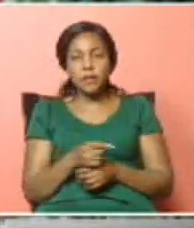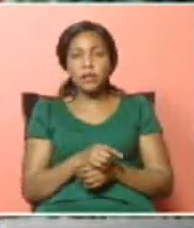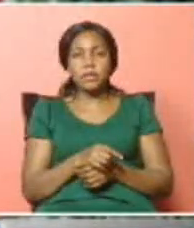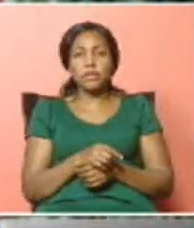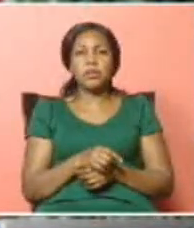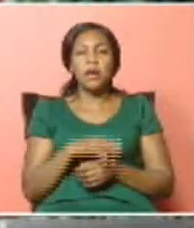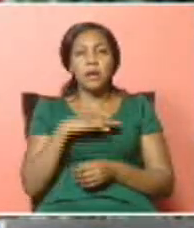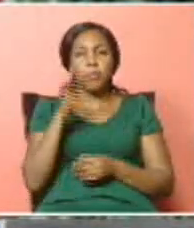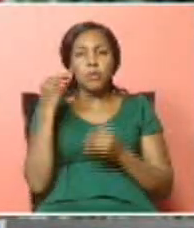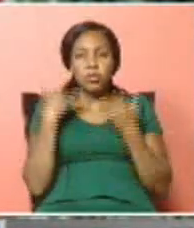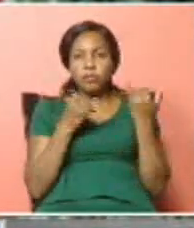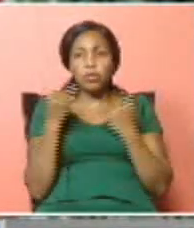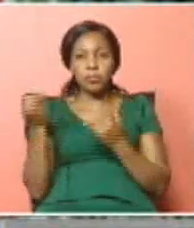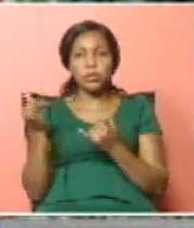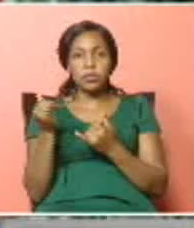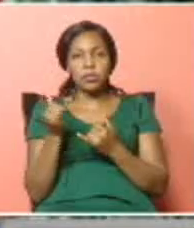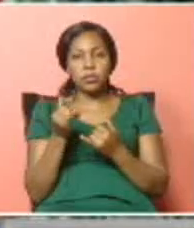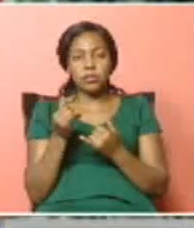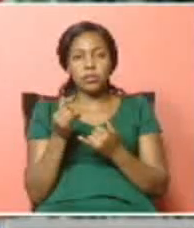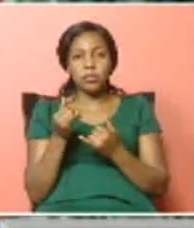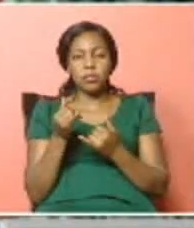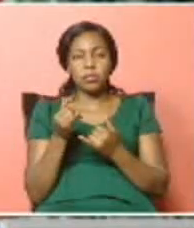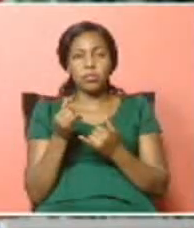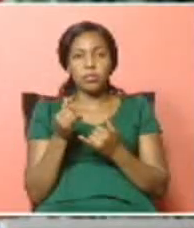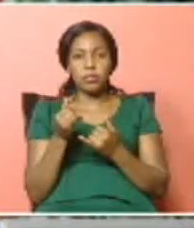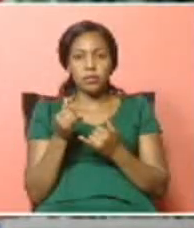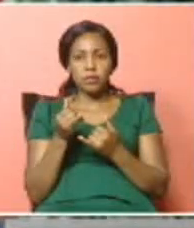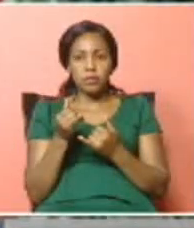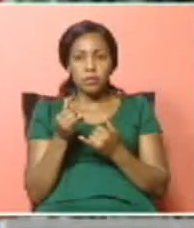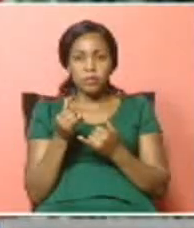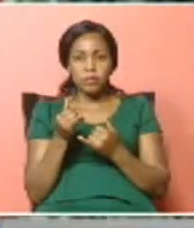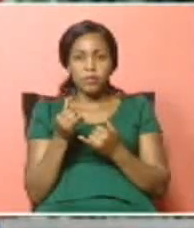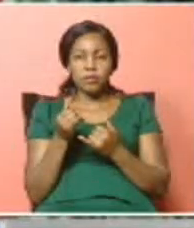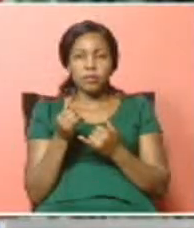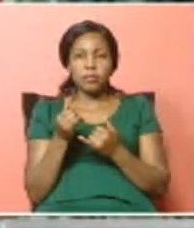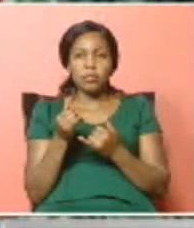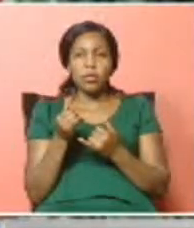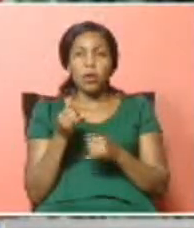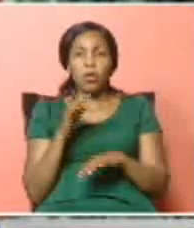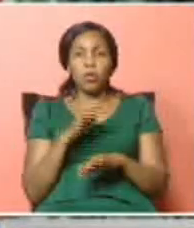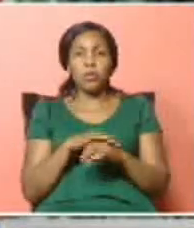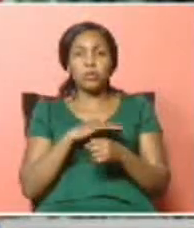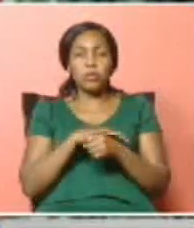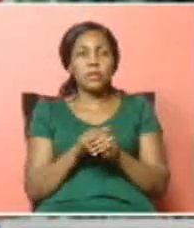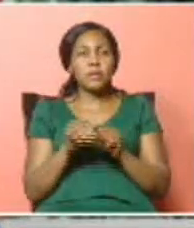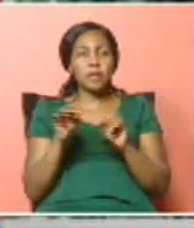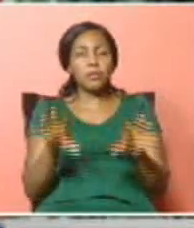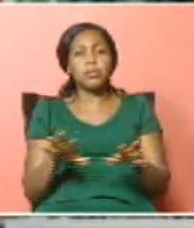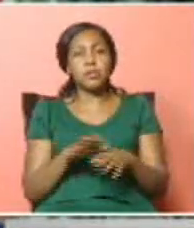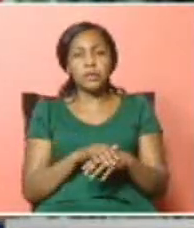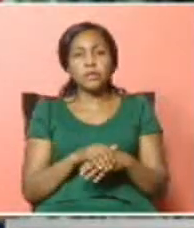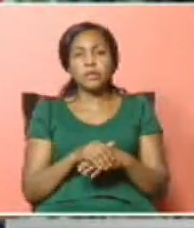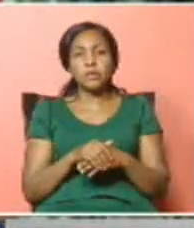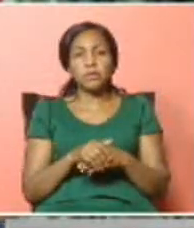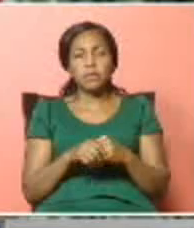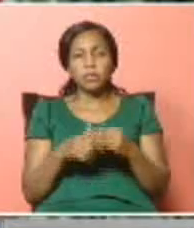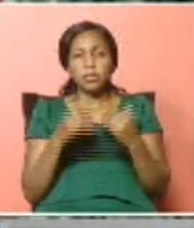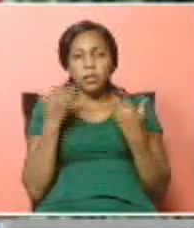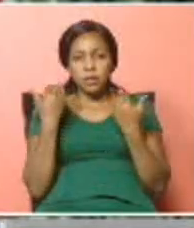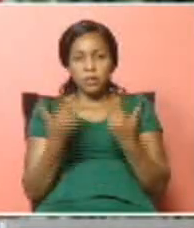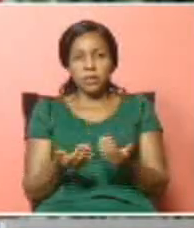much information citizens have regarding COVID-19. Yes. This information would help them